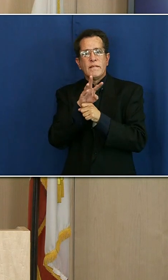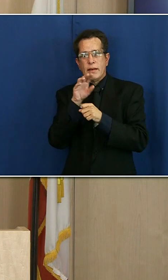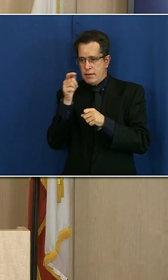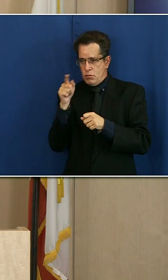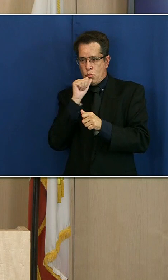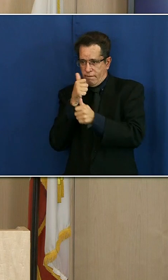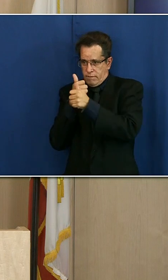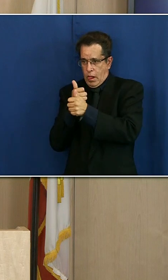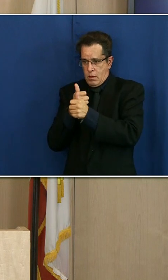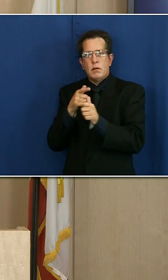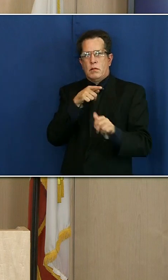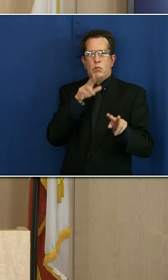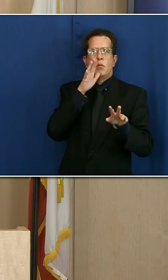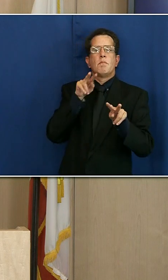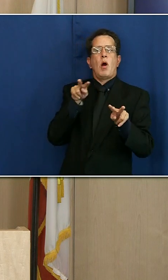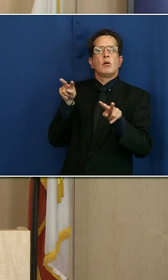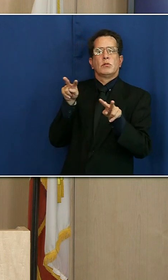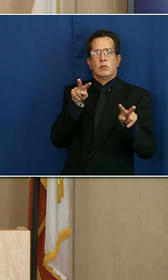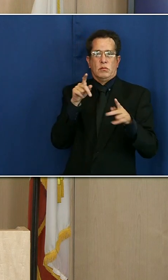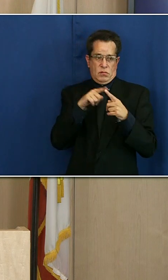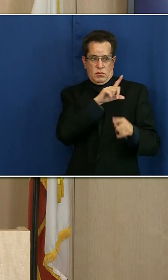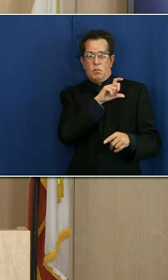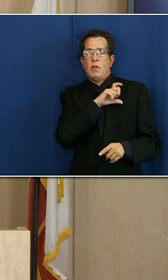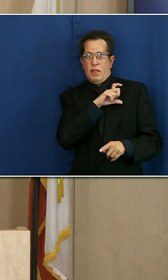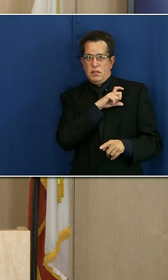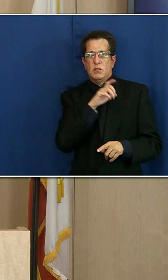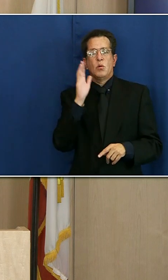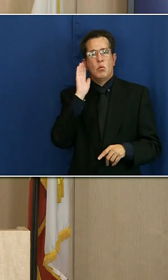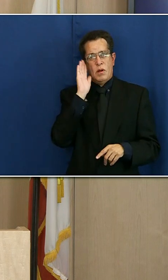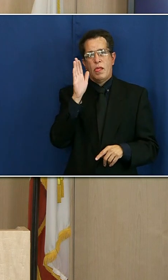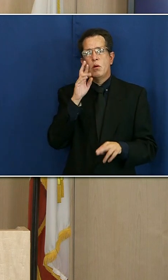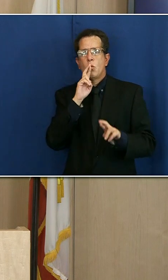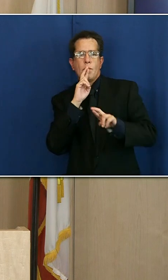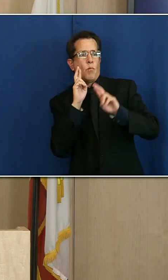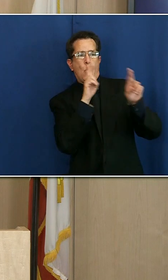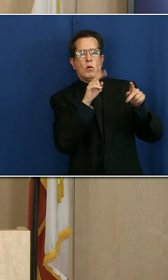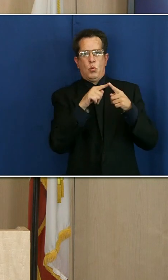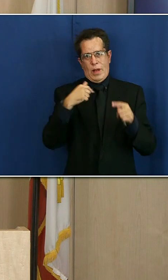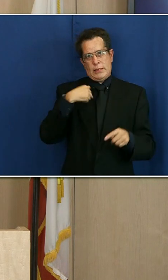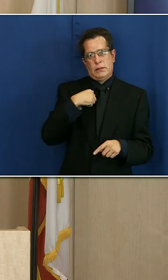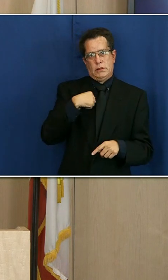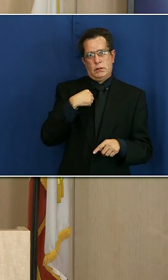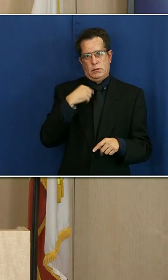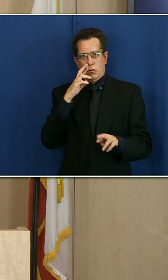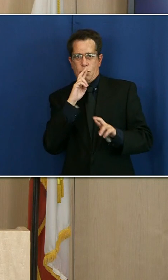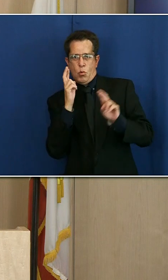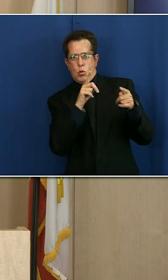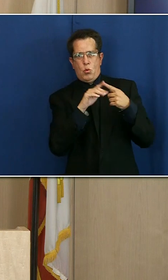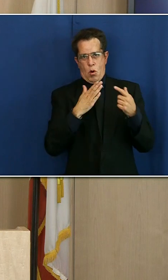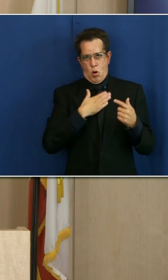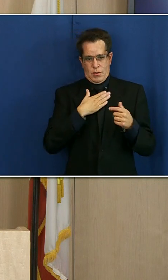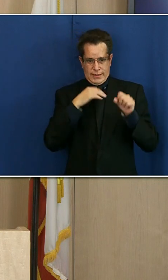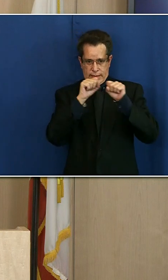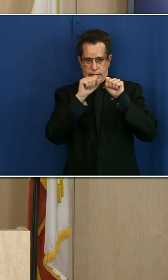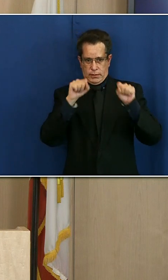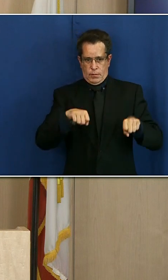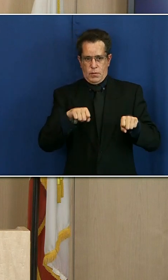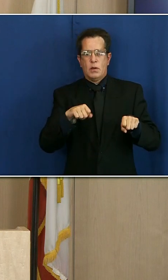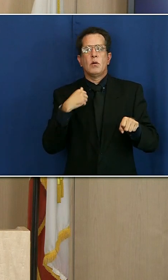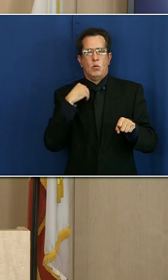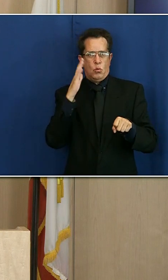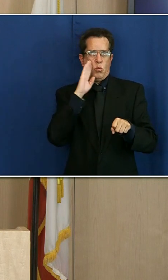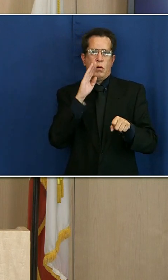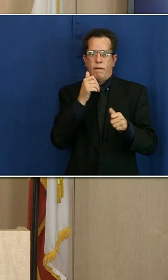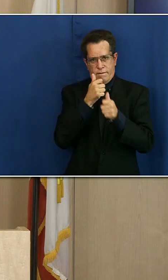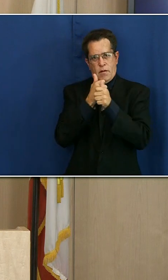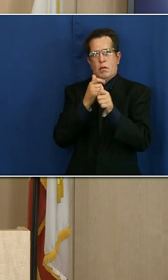policies, and then what they do is that they intercede by reporting that to us. It goes into our system, and then we do direct